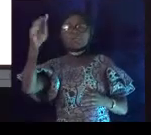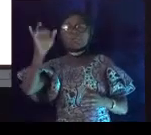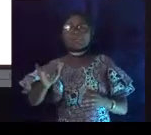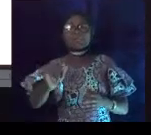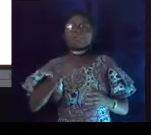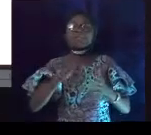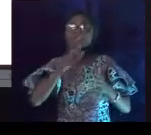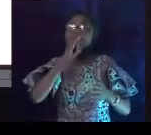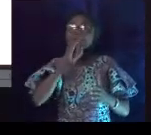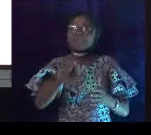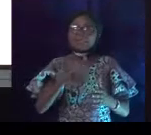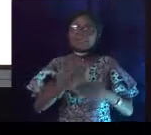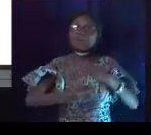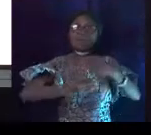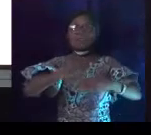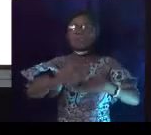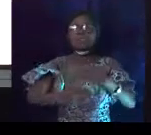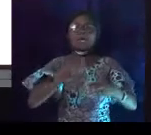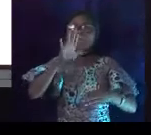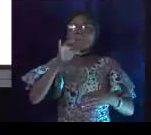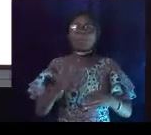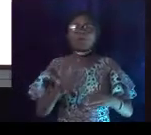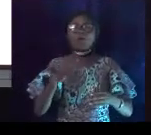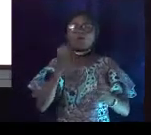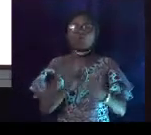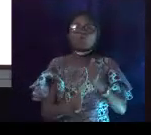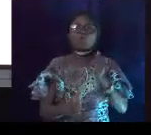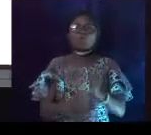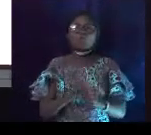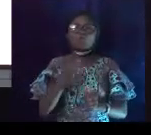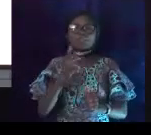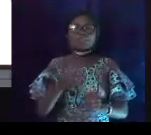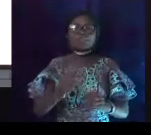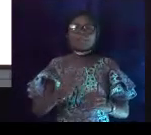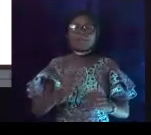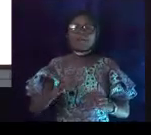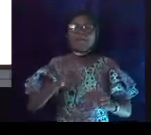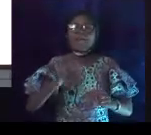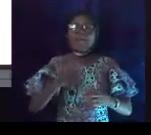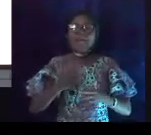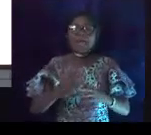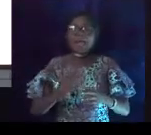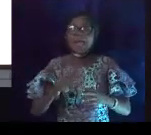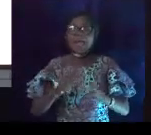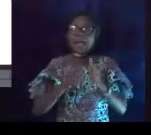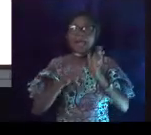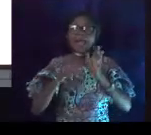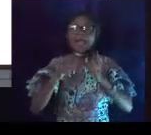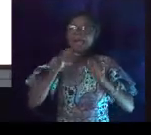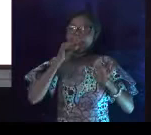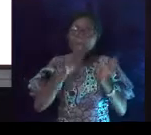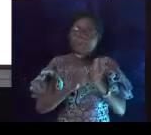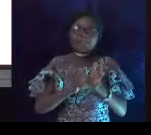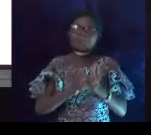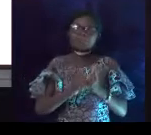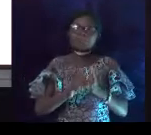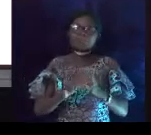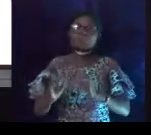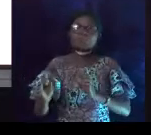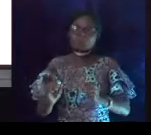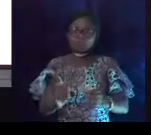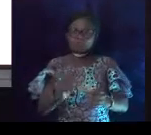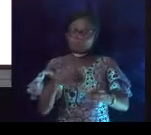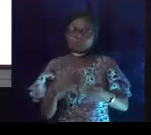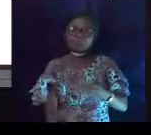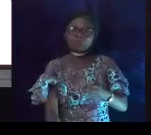molting? Molting is a process by which hens drop their old feathers. By which hen